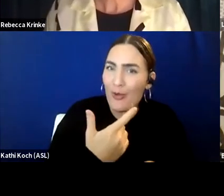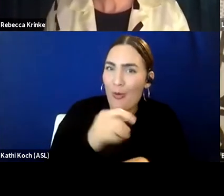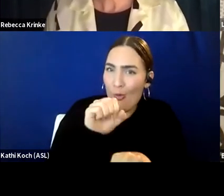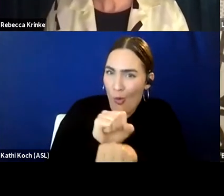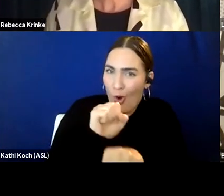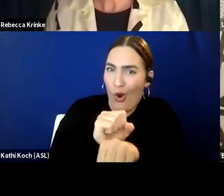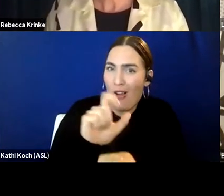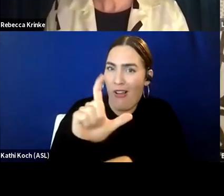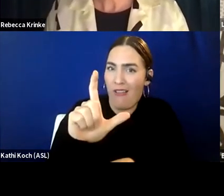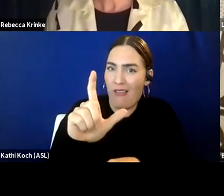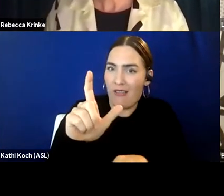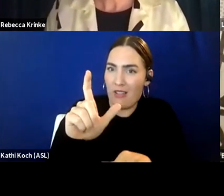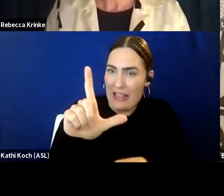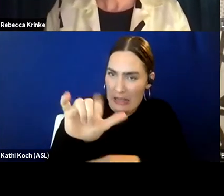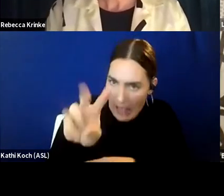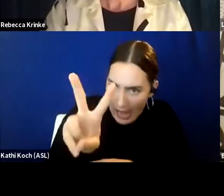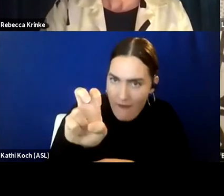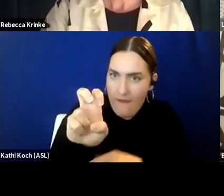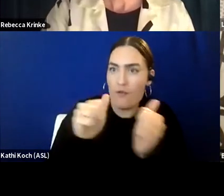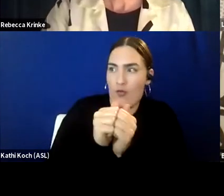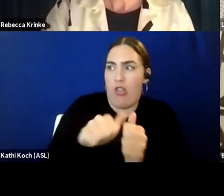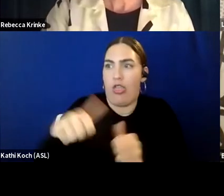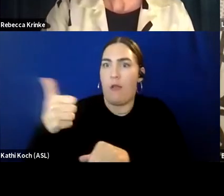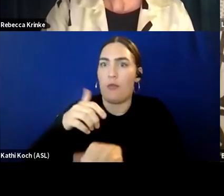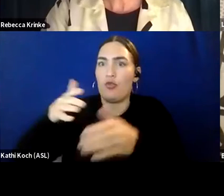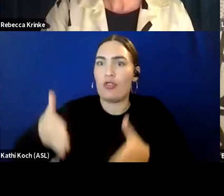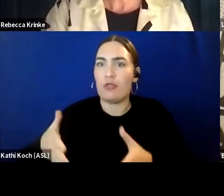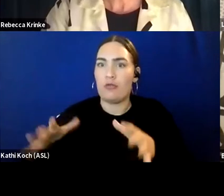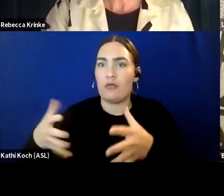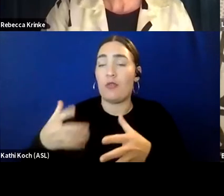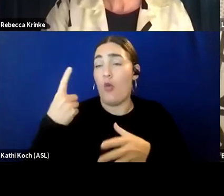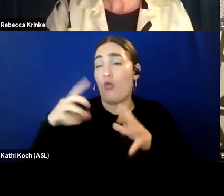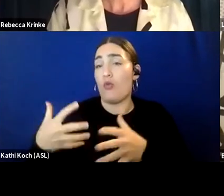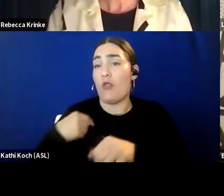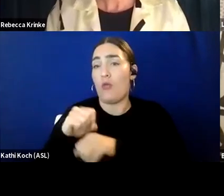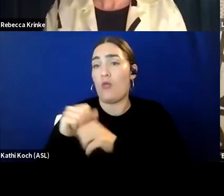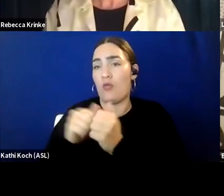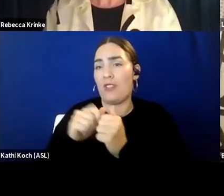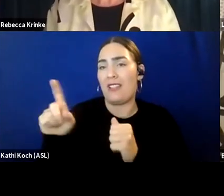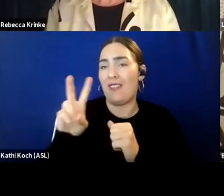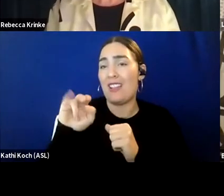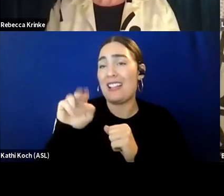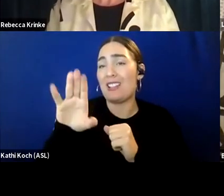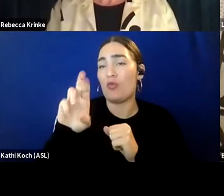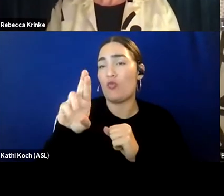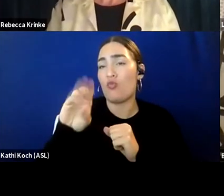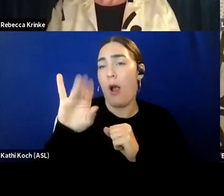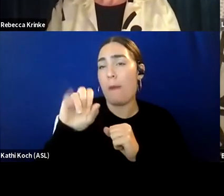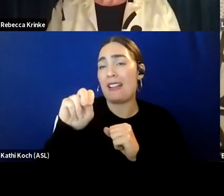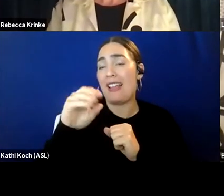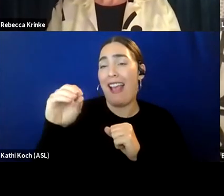with musicians. And the group that I work with now is called Vince Robinson and the Jazz